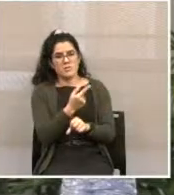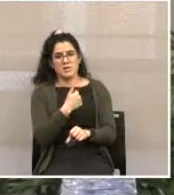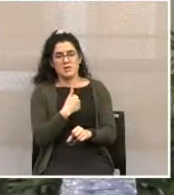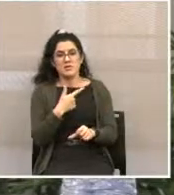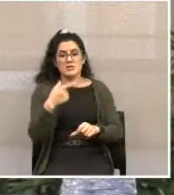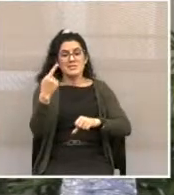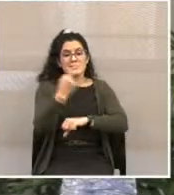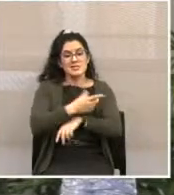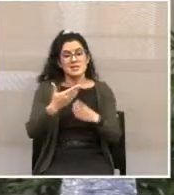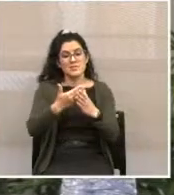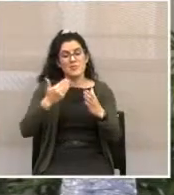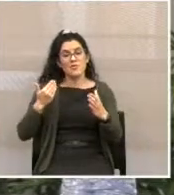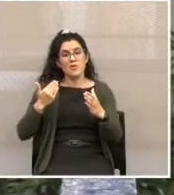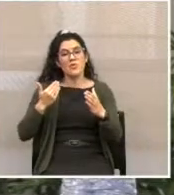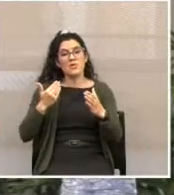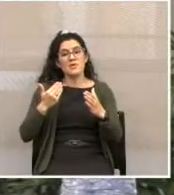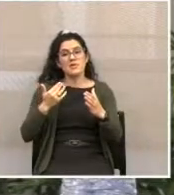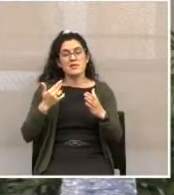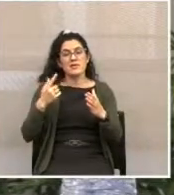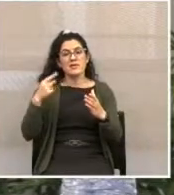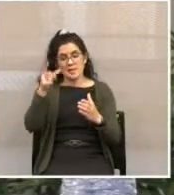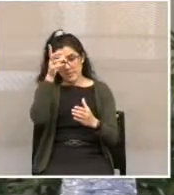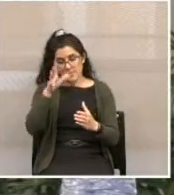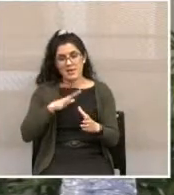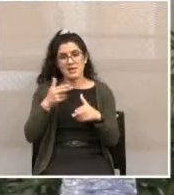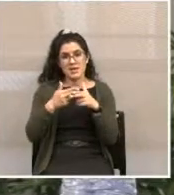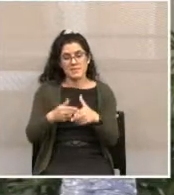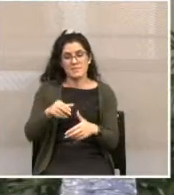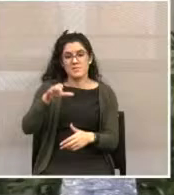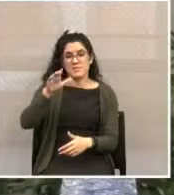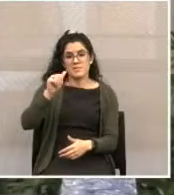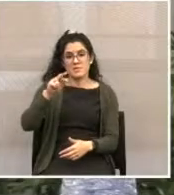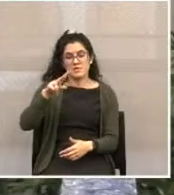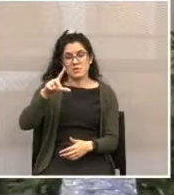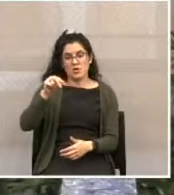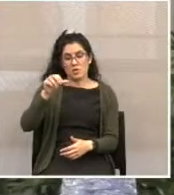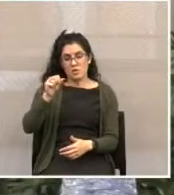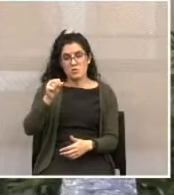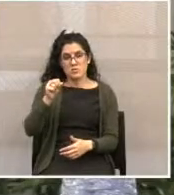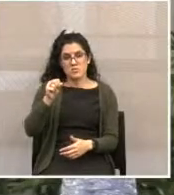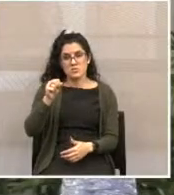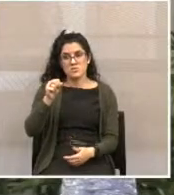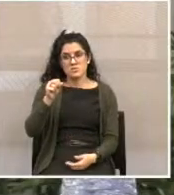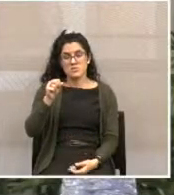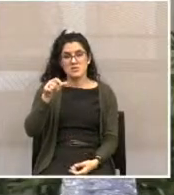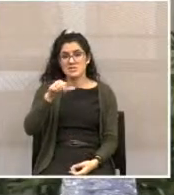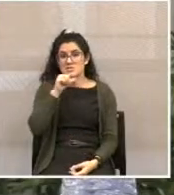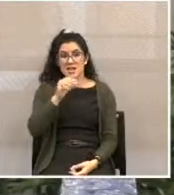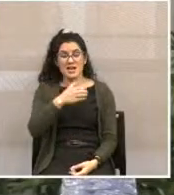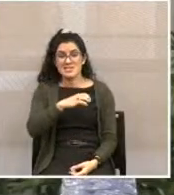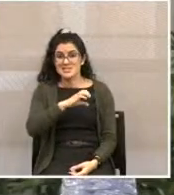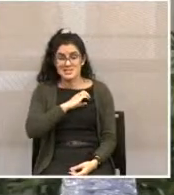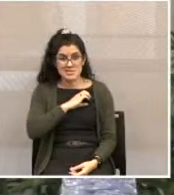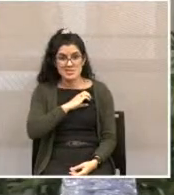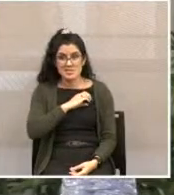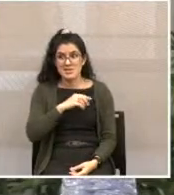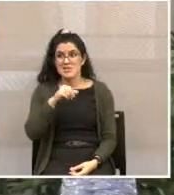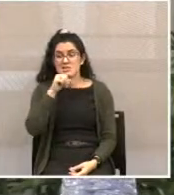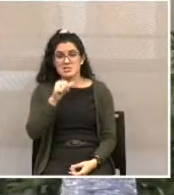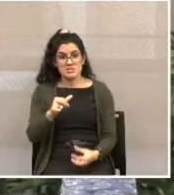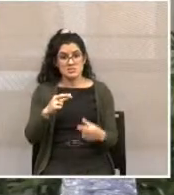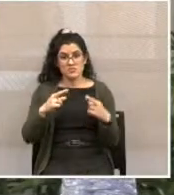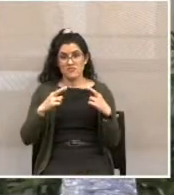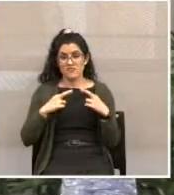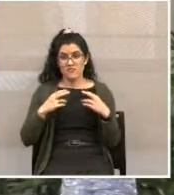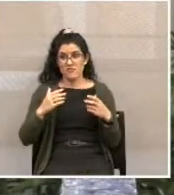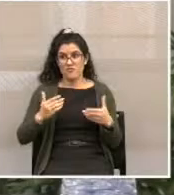day before, a gentleman by the name of Carlos Basayo, who's not a citizen, who's not a resident,